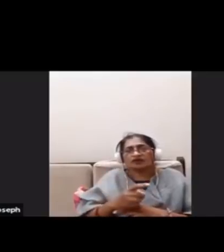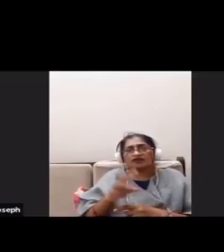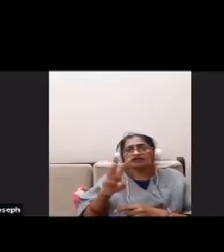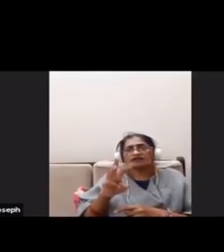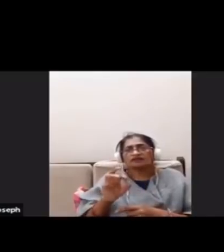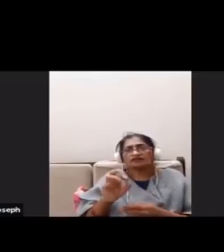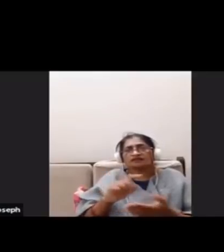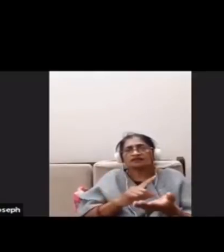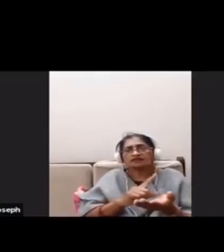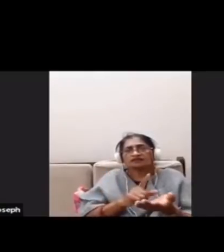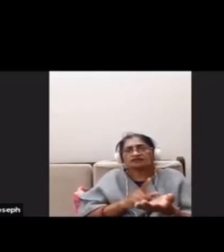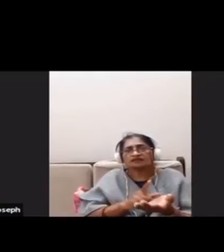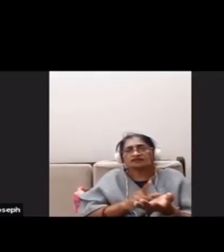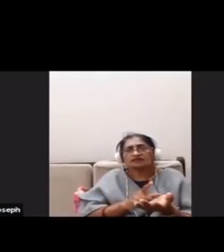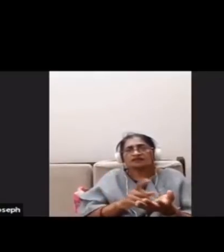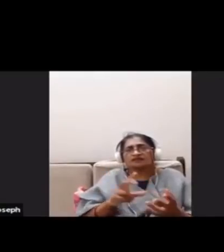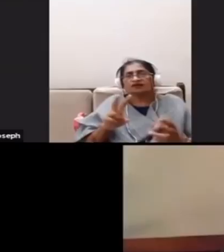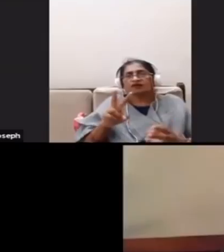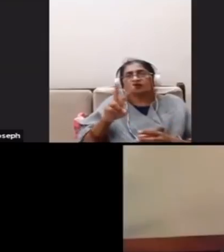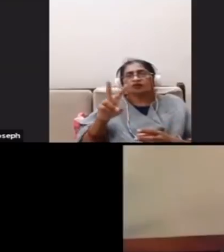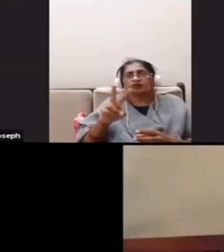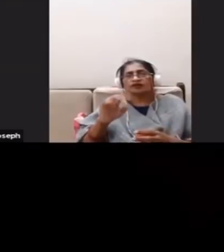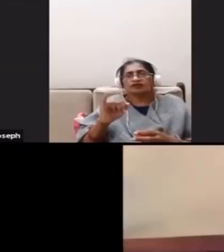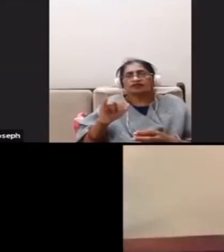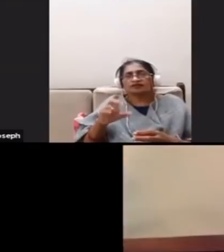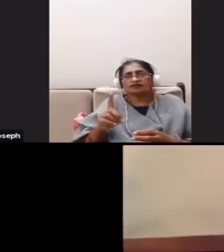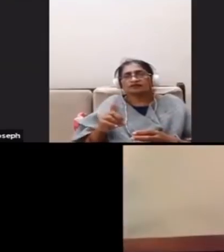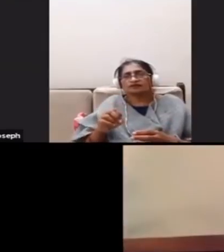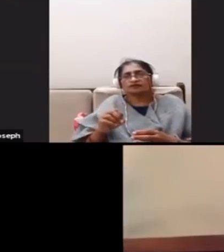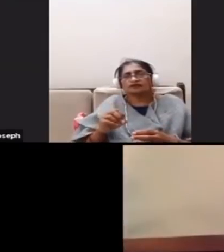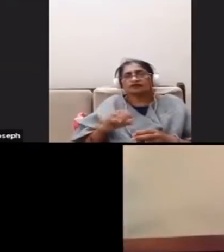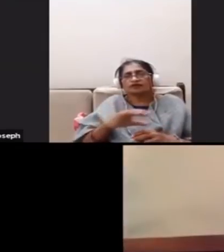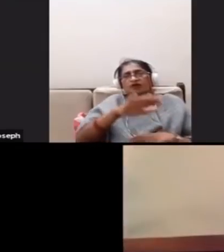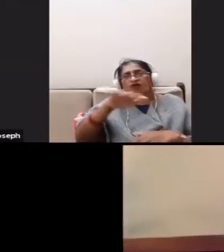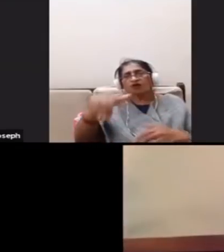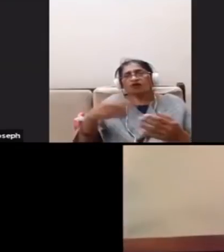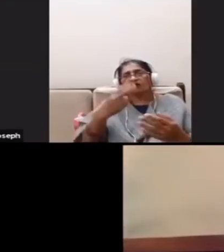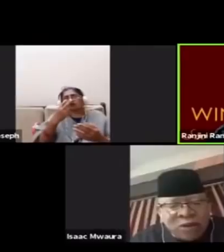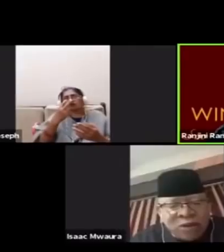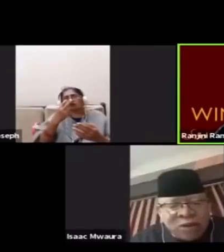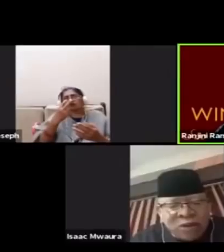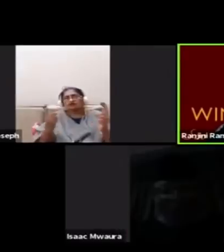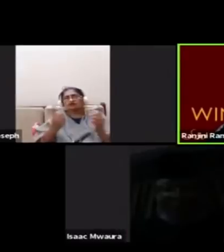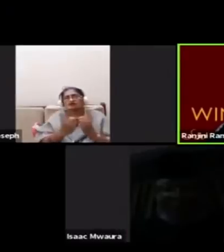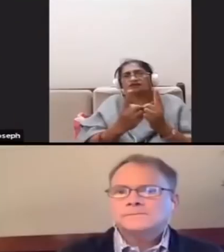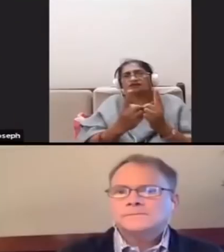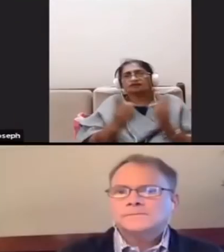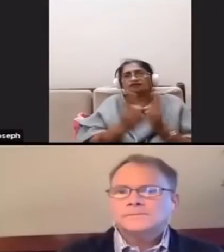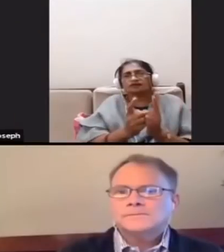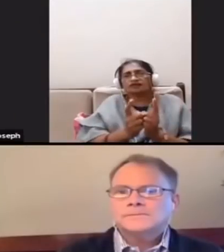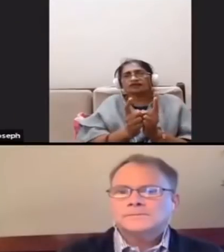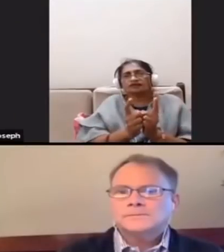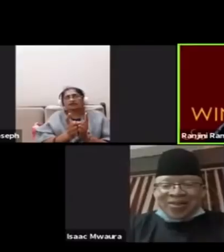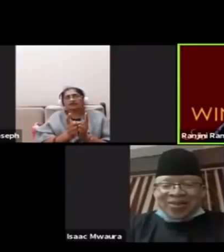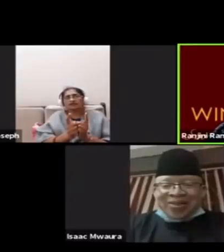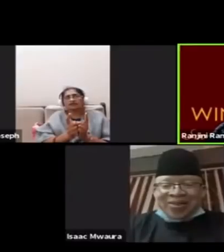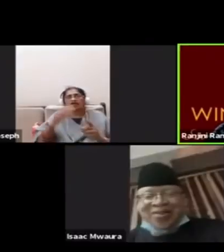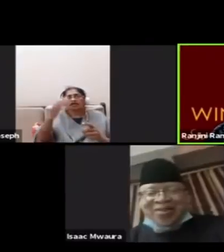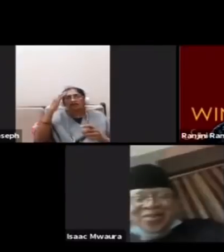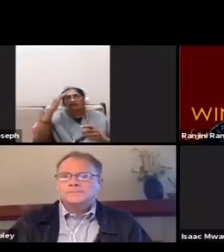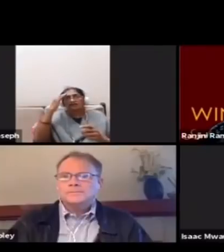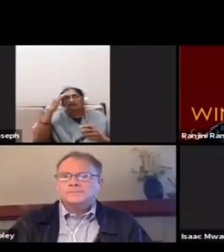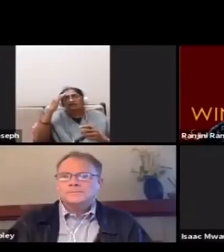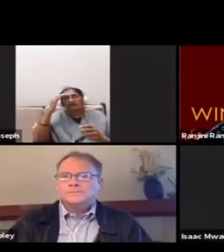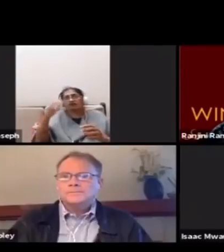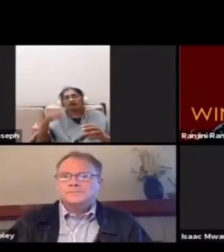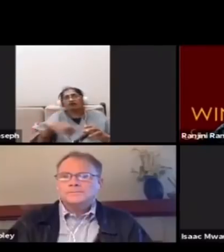we could turn our video on gallery view, so everyone can meet the dignitaries and we can, you know, quickly do a run through of